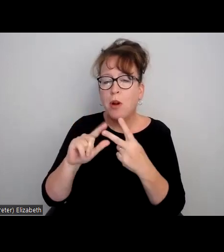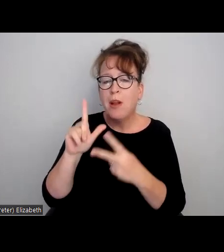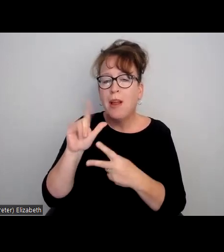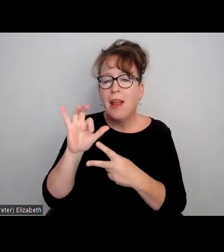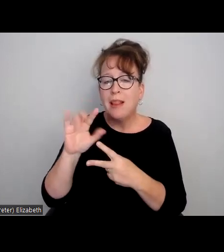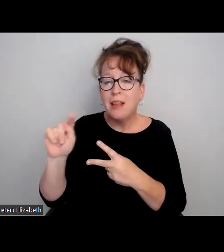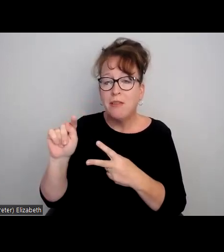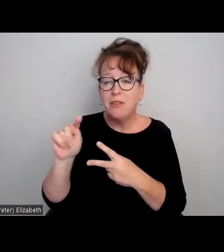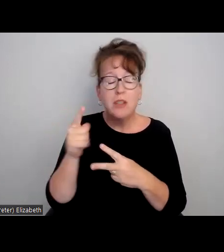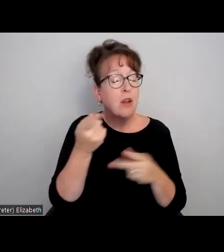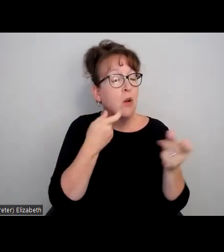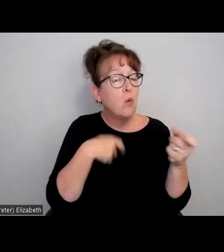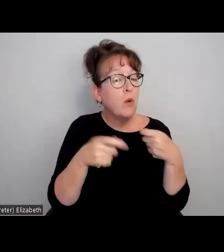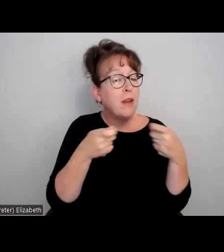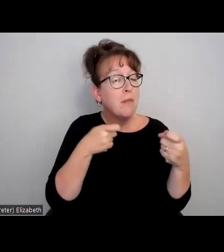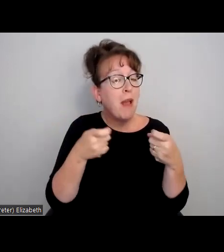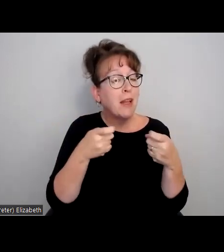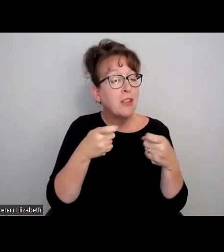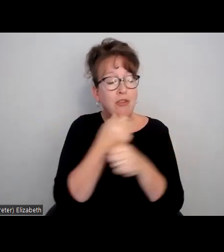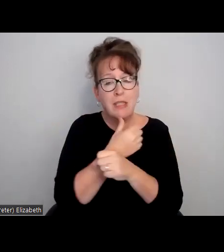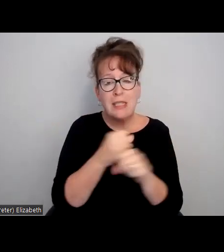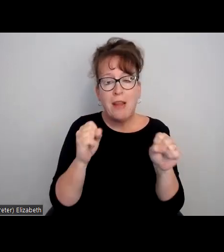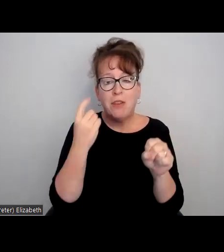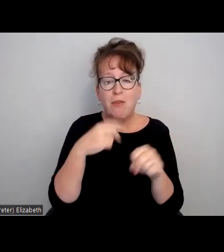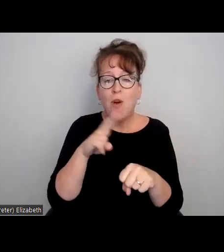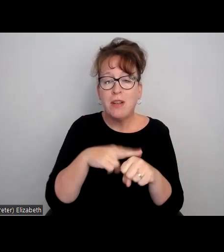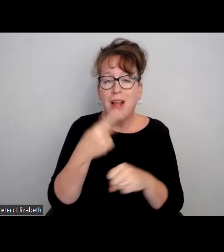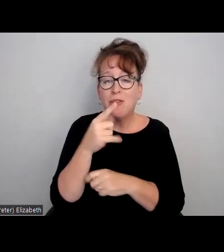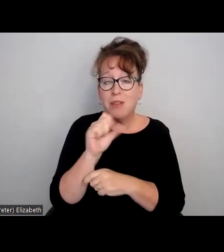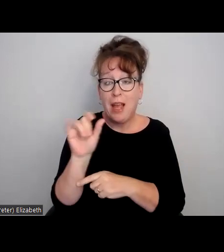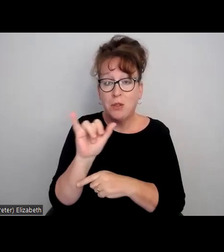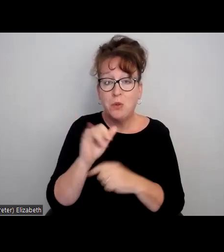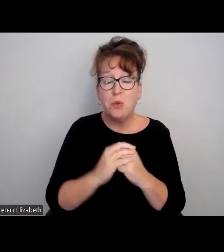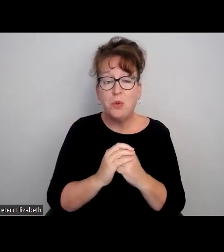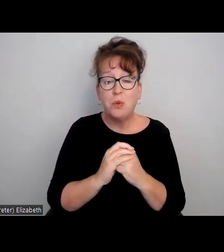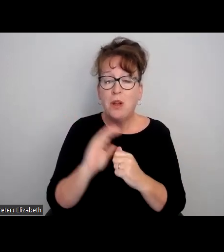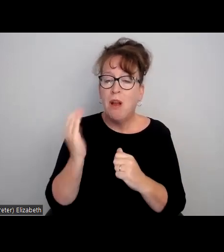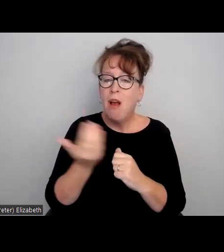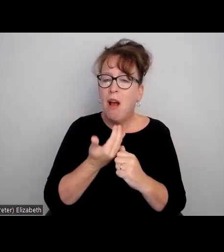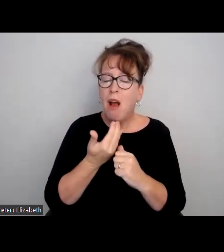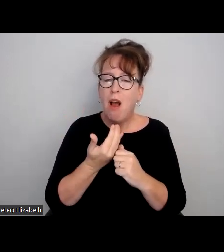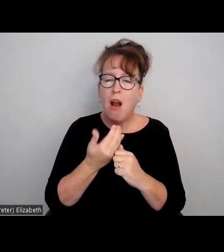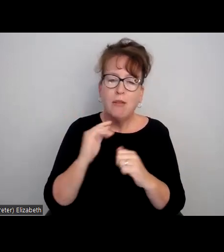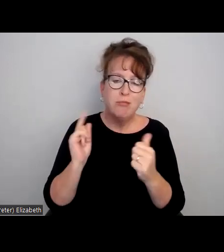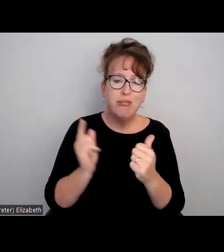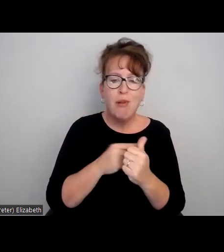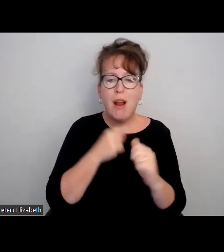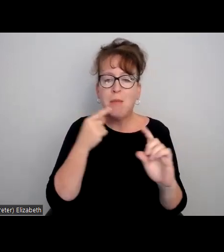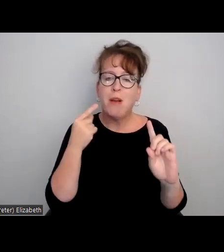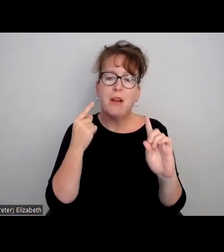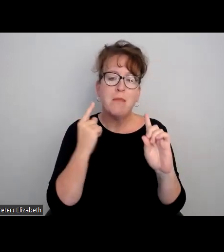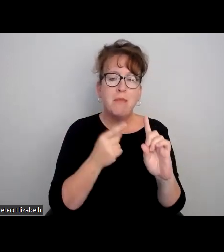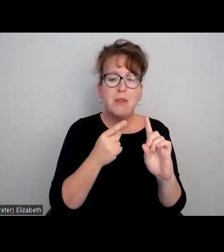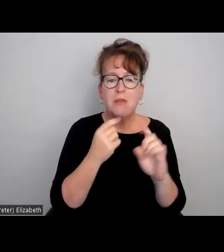gas pipelines. So basically, our primary mission, I would say, is to make sure that the consumer rights are